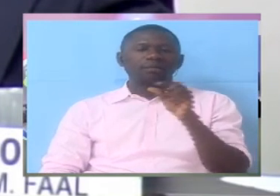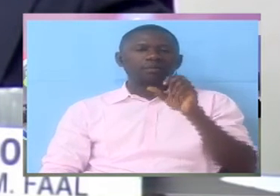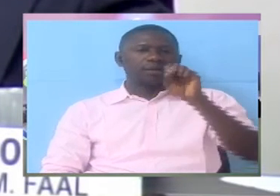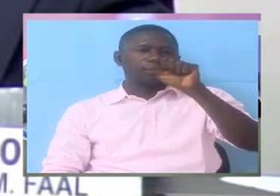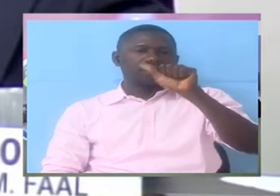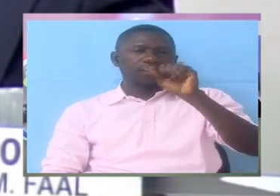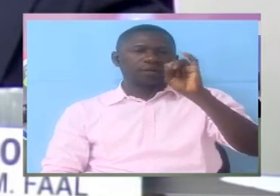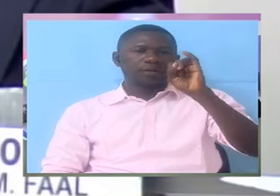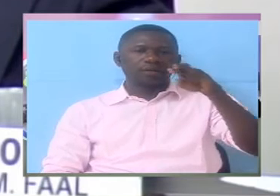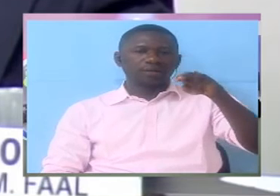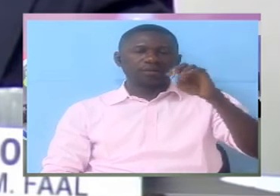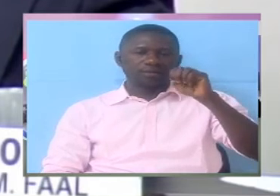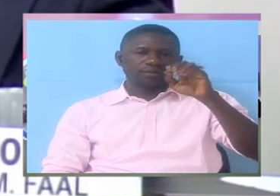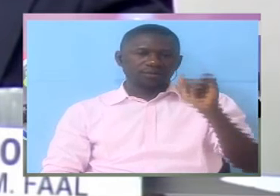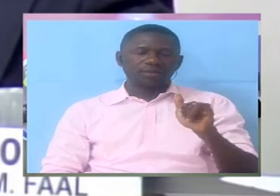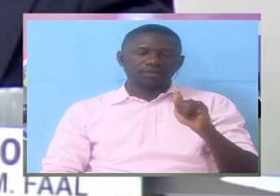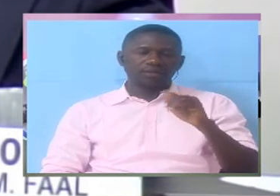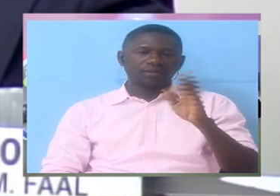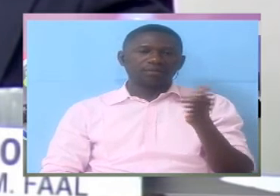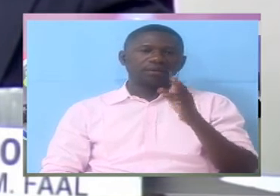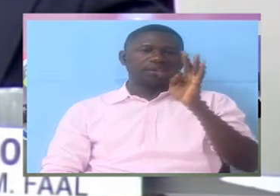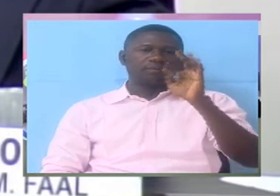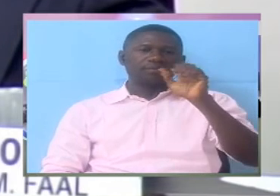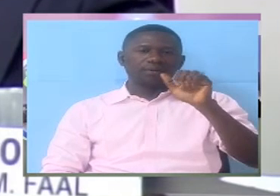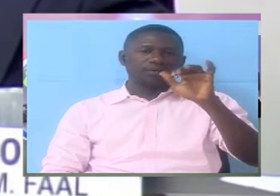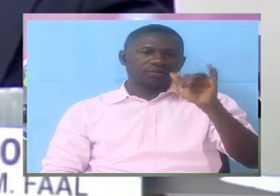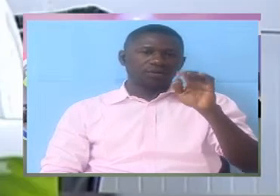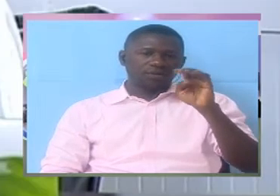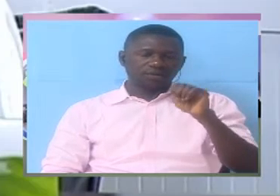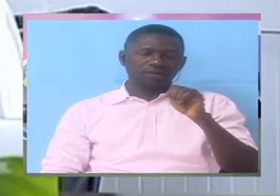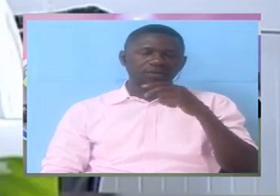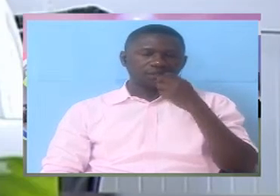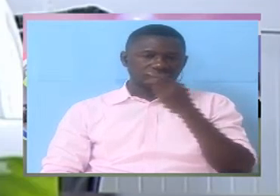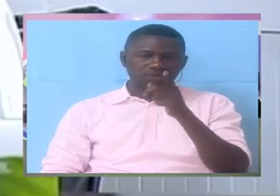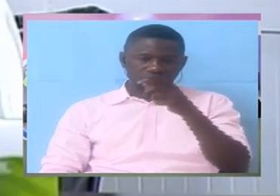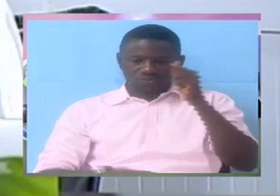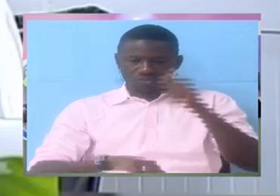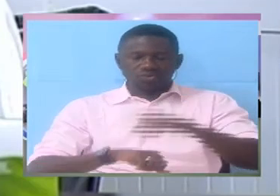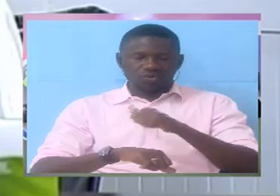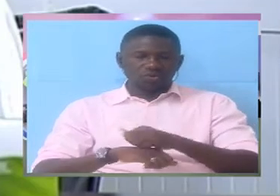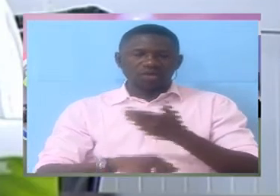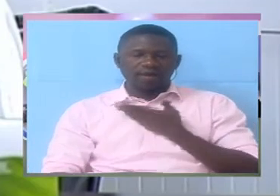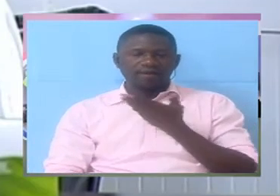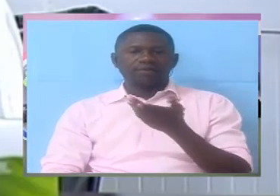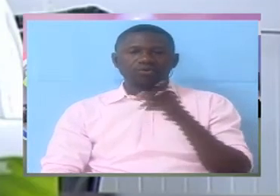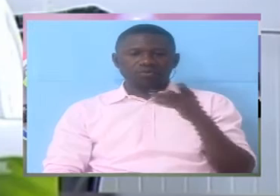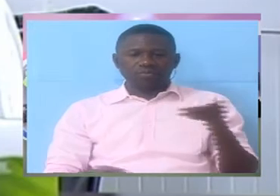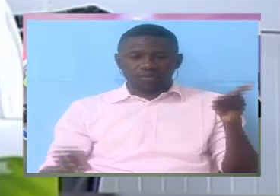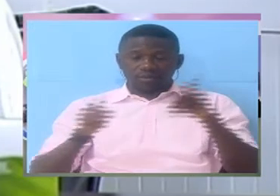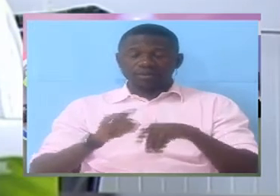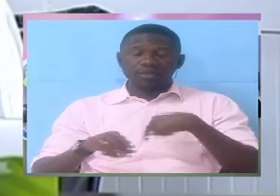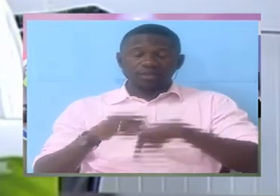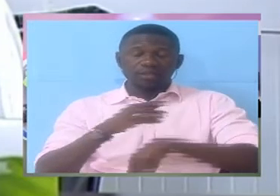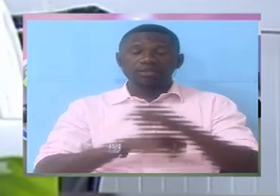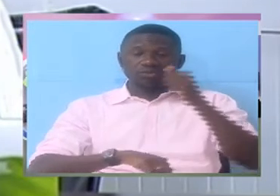ya tajire yala. You participated in torturing. Ida bulata mol la meni alanko wala buloma dalaka tajire ya.